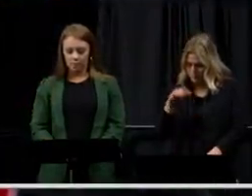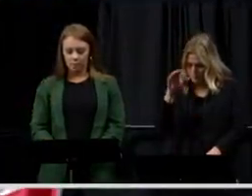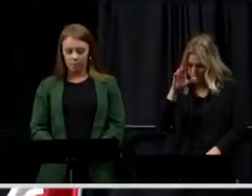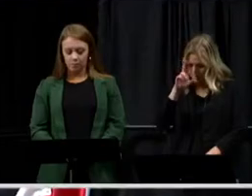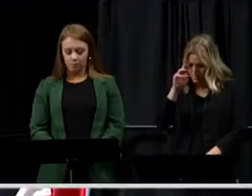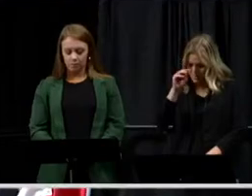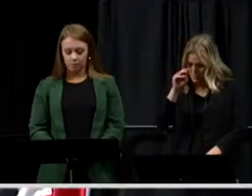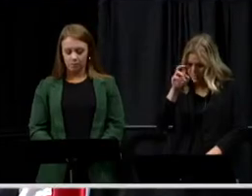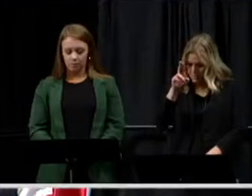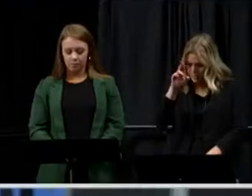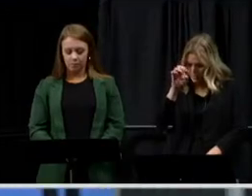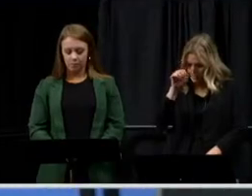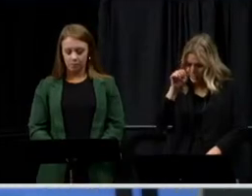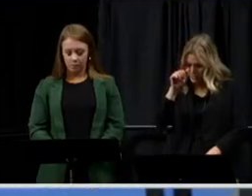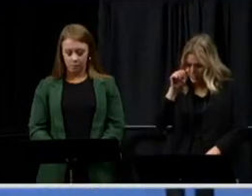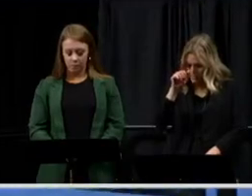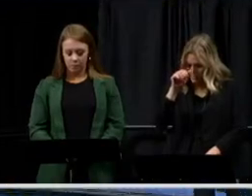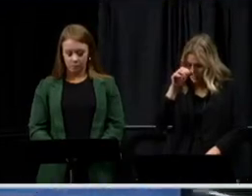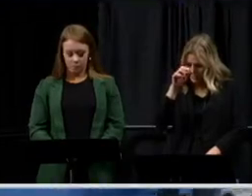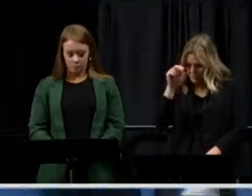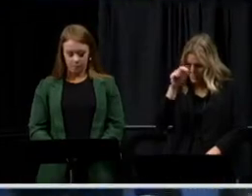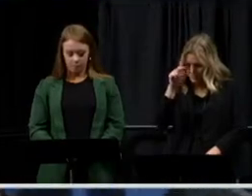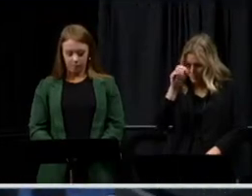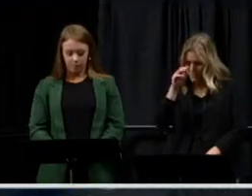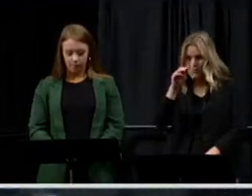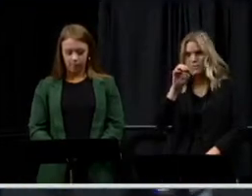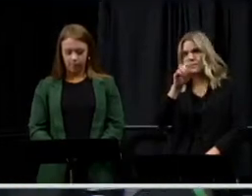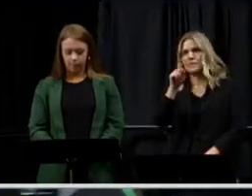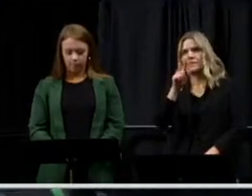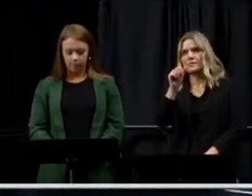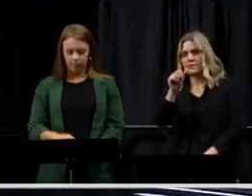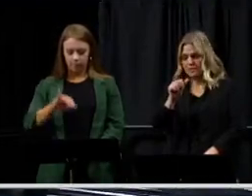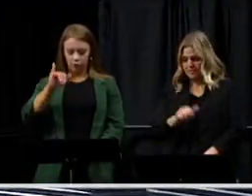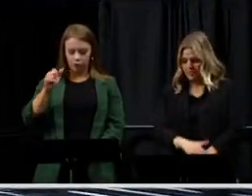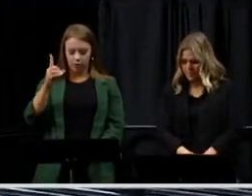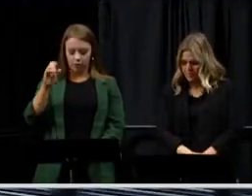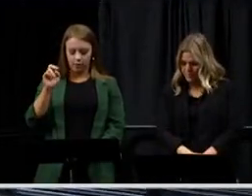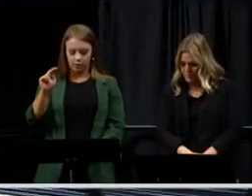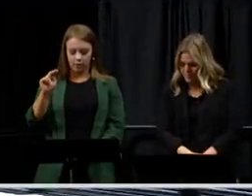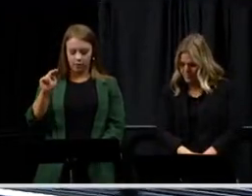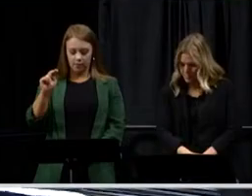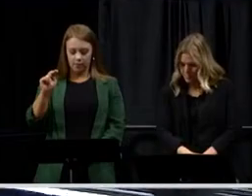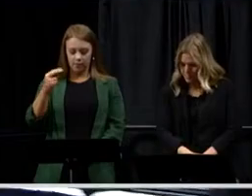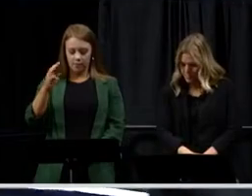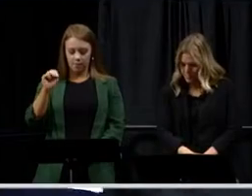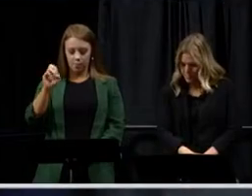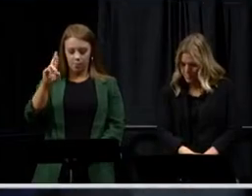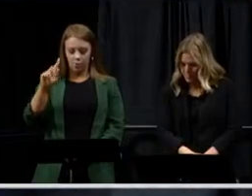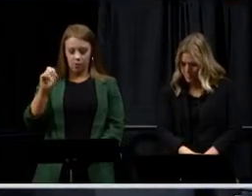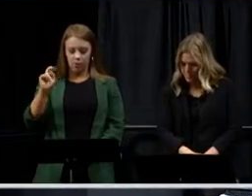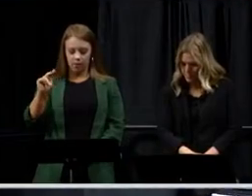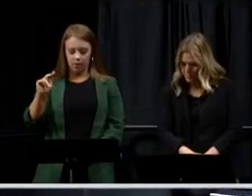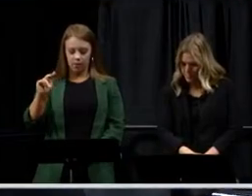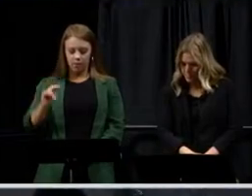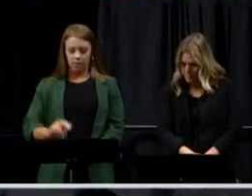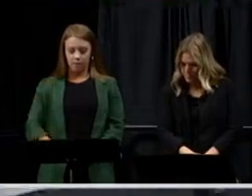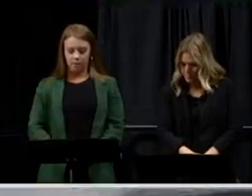Umarera Josiane Nico Meza. Jaden Tradere Morton.